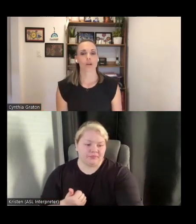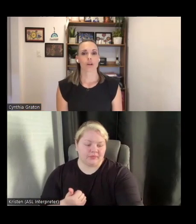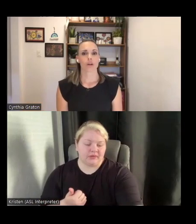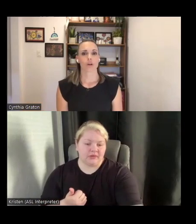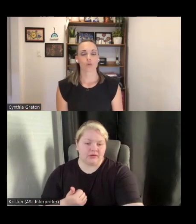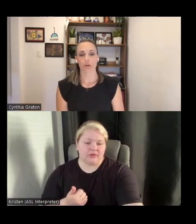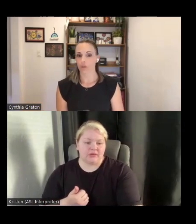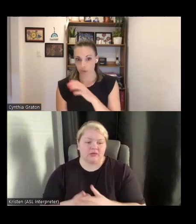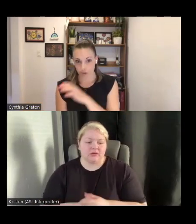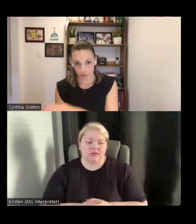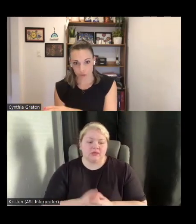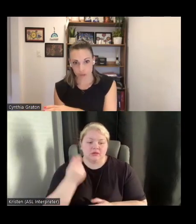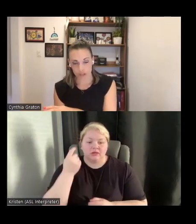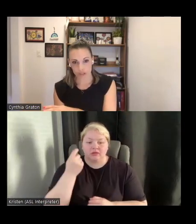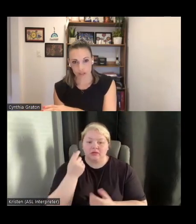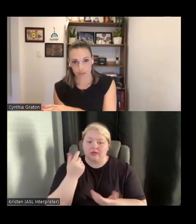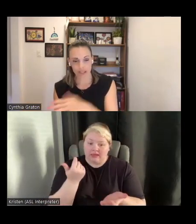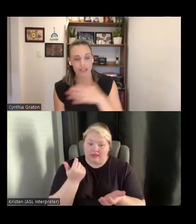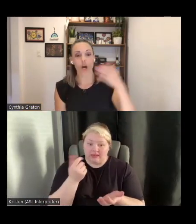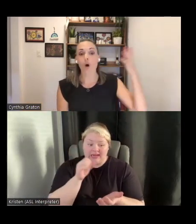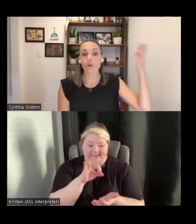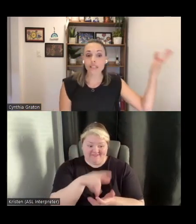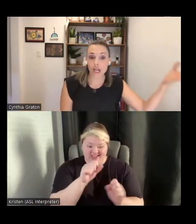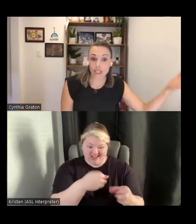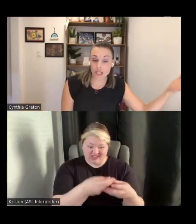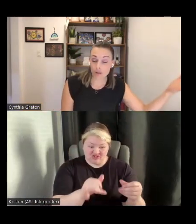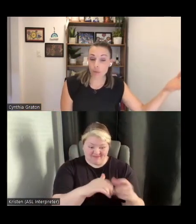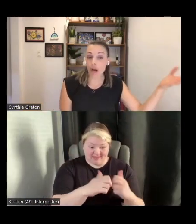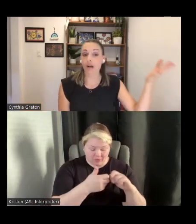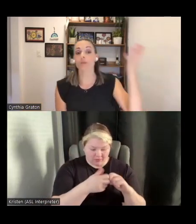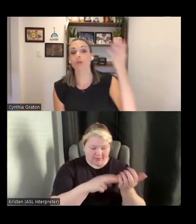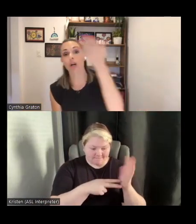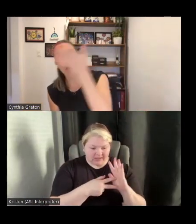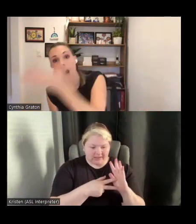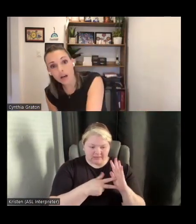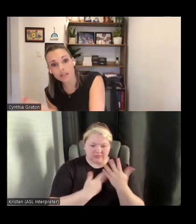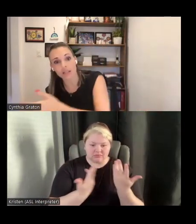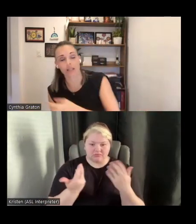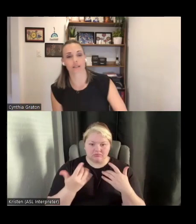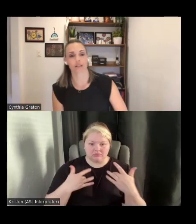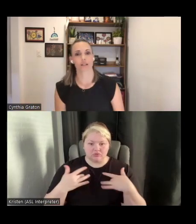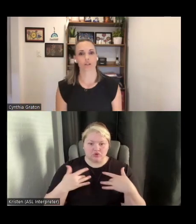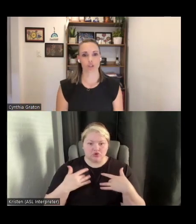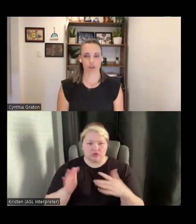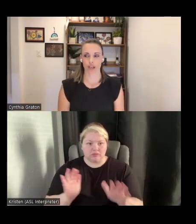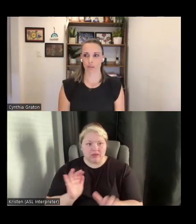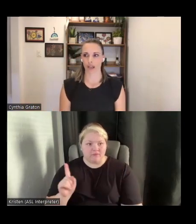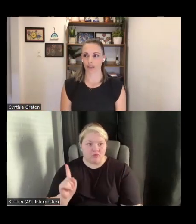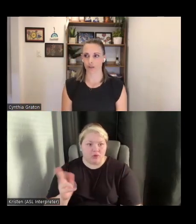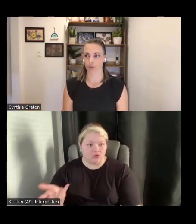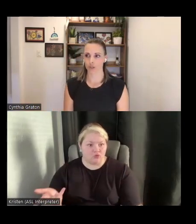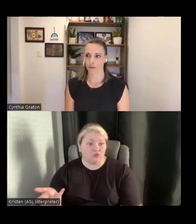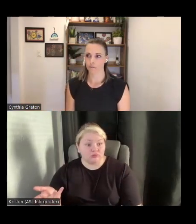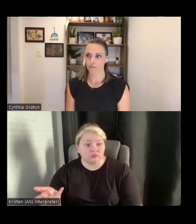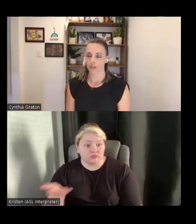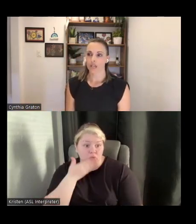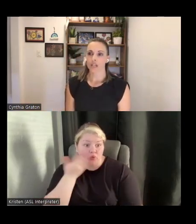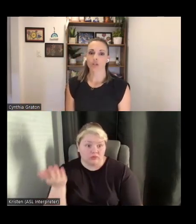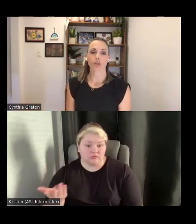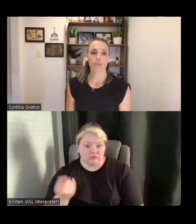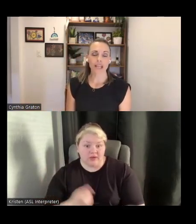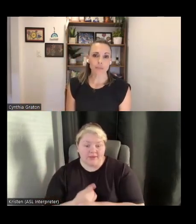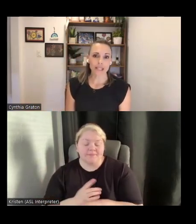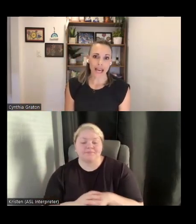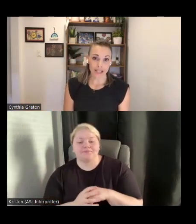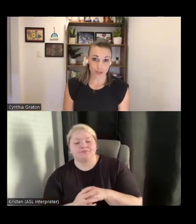behaviors will reduce, because only unsolved problems are causing concerning behaviors.